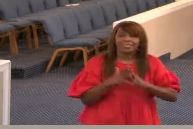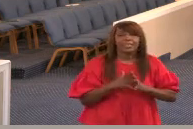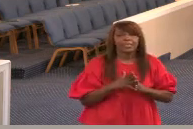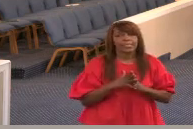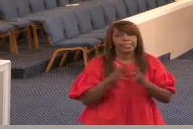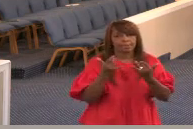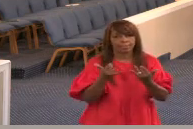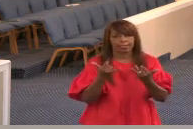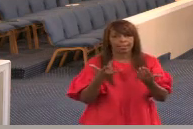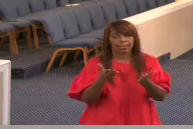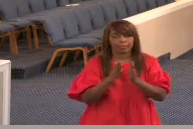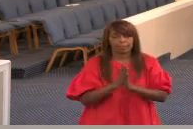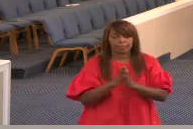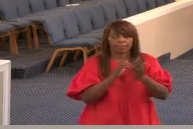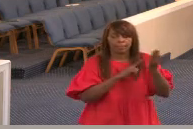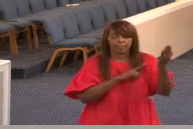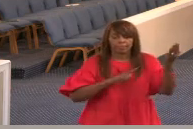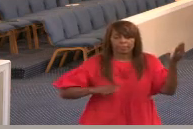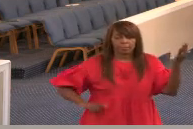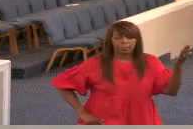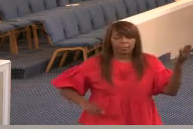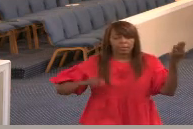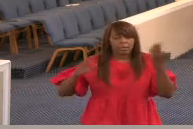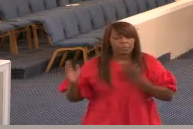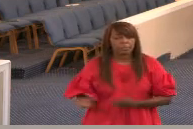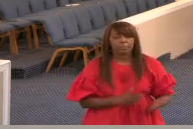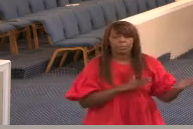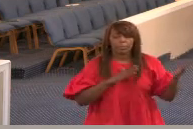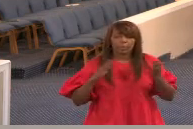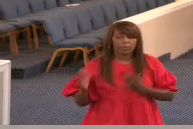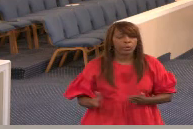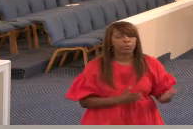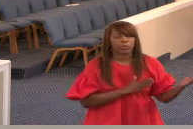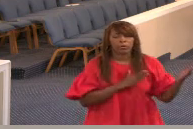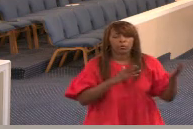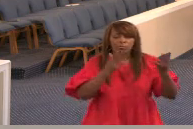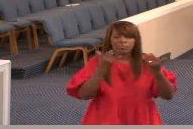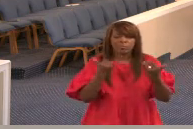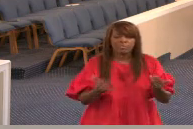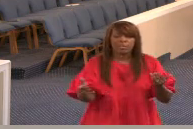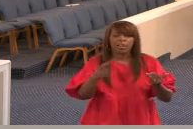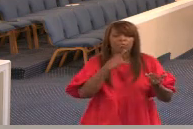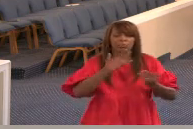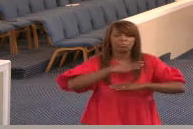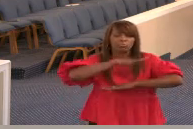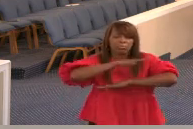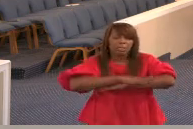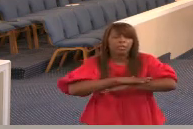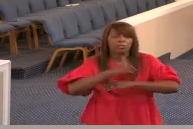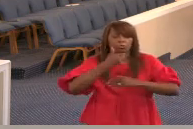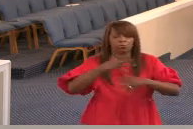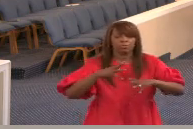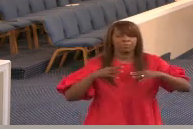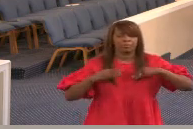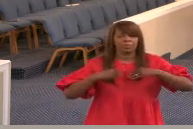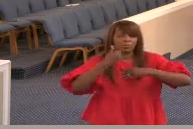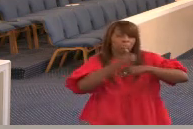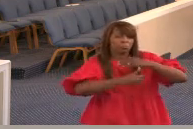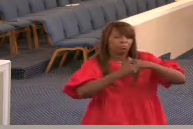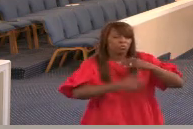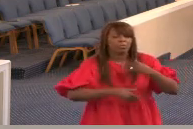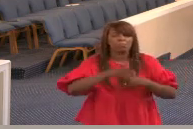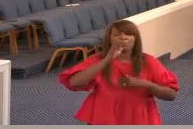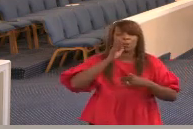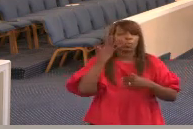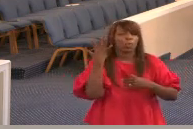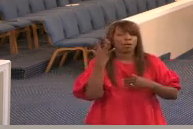Let's have prayer. Lord, we prepare now to go to your table to break bread and drink of the cup in remembrance of you.